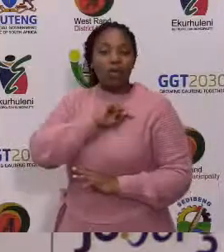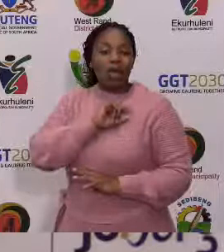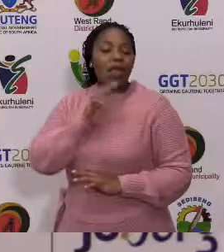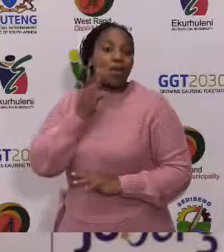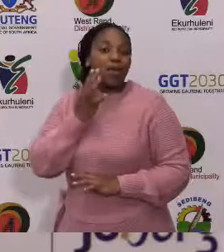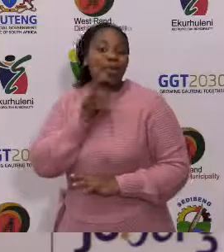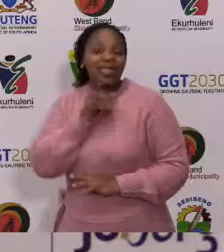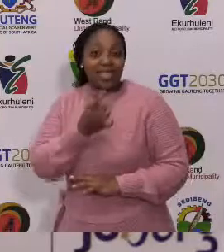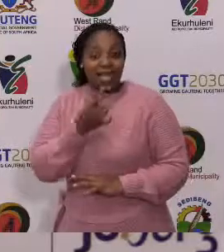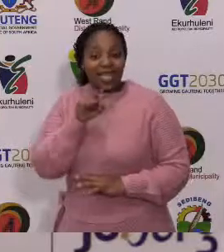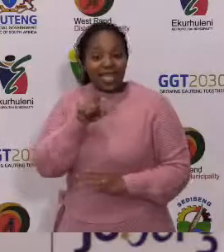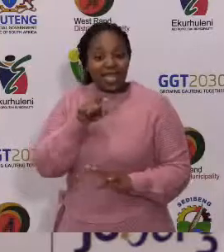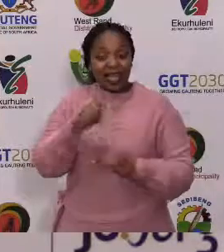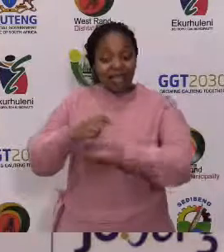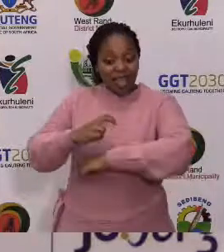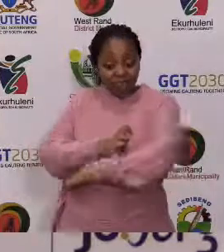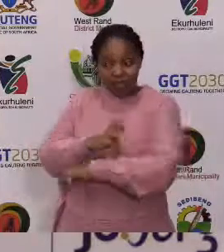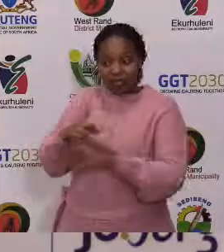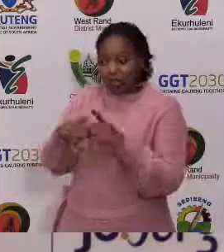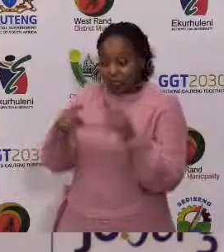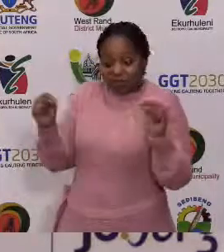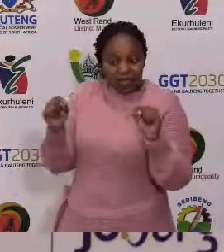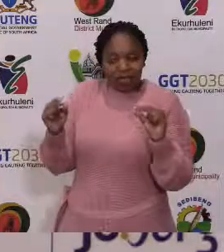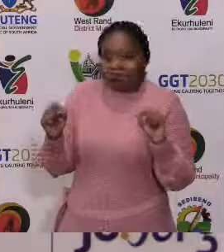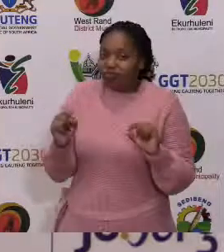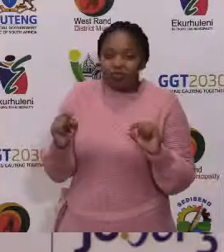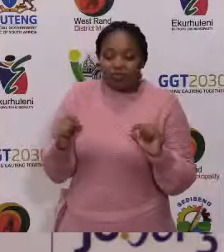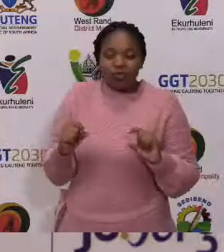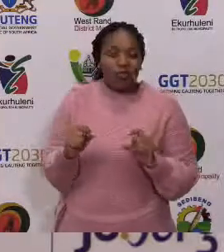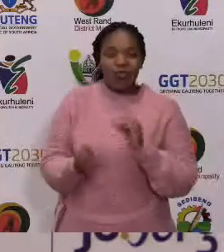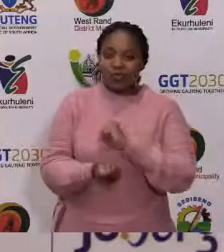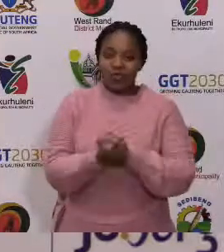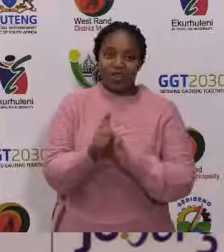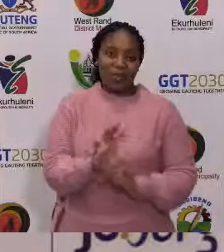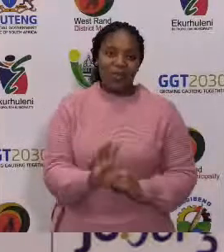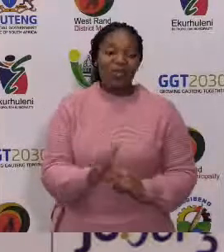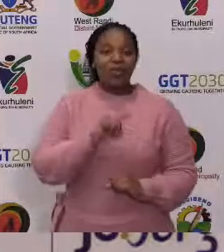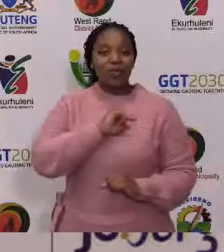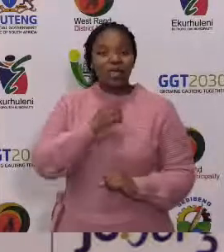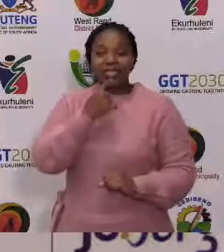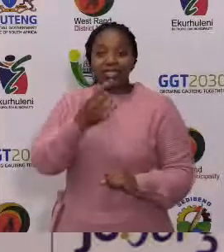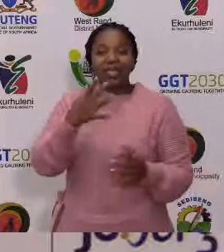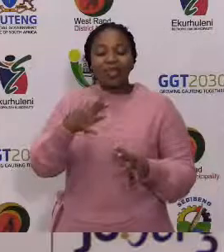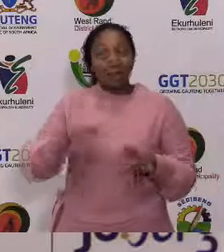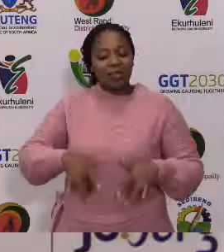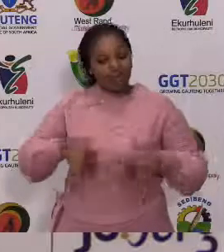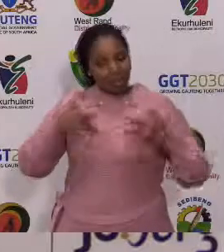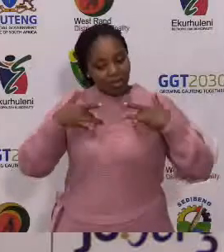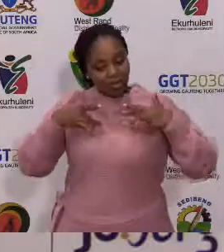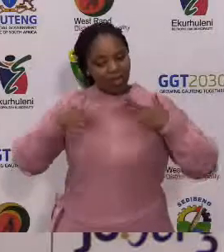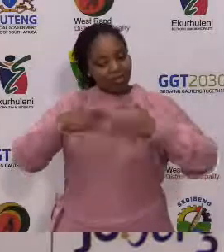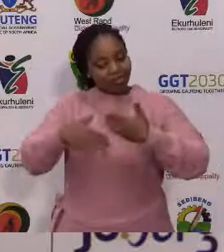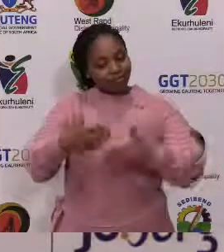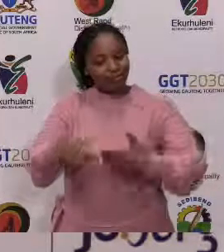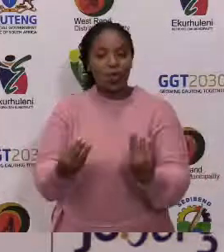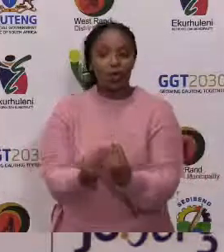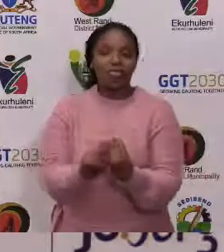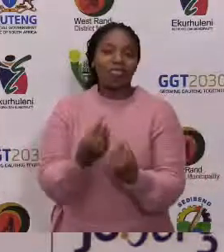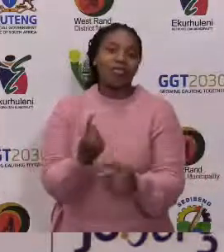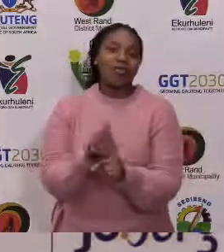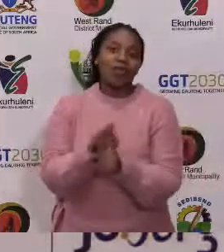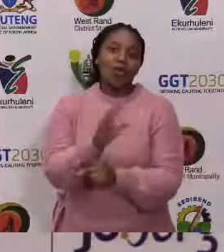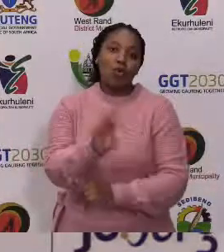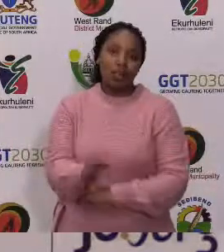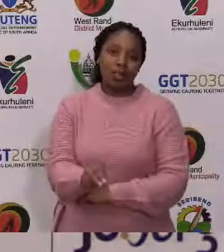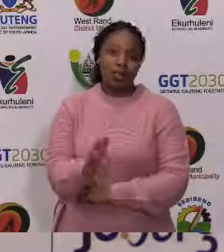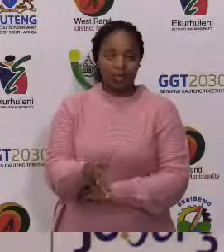of the virus, that's not going to happen. Like I said, the virus is going to be with us for the rest of our lifetimes. But as the Premier has pointed out, and as Dr. Maseko